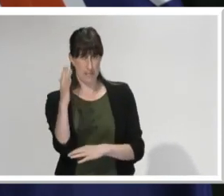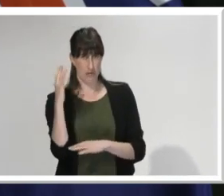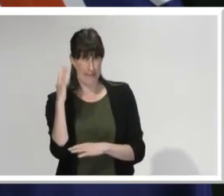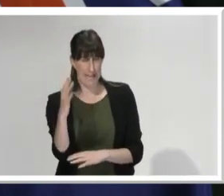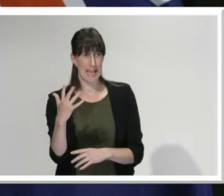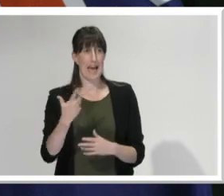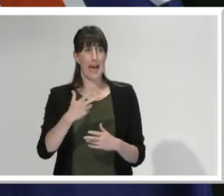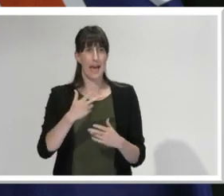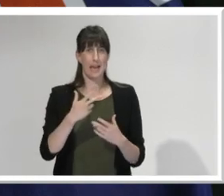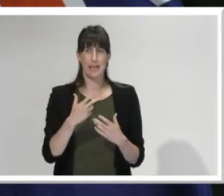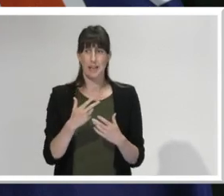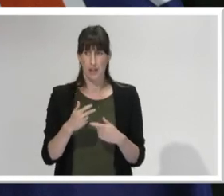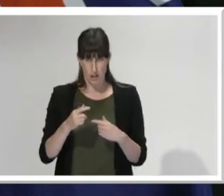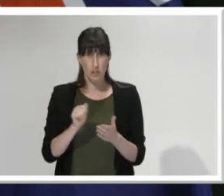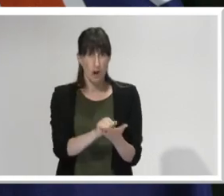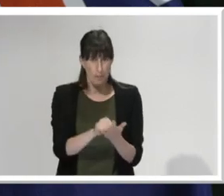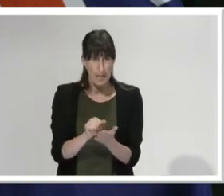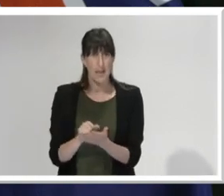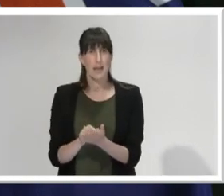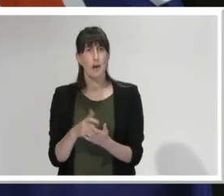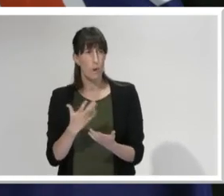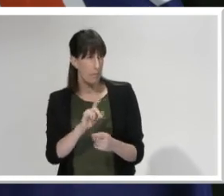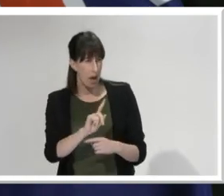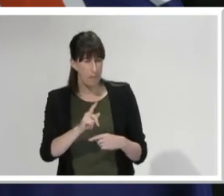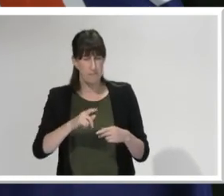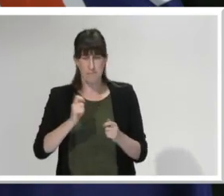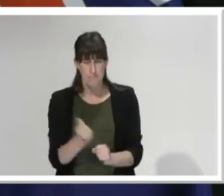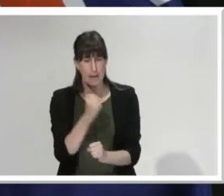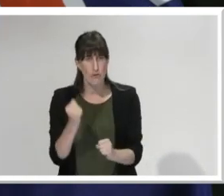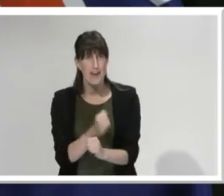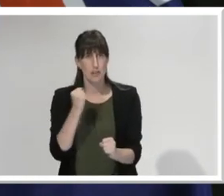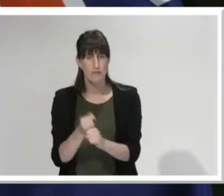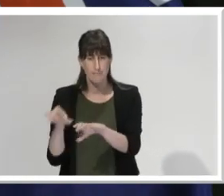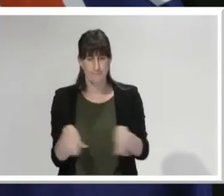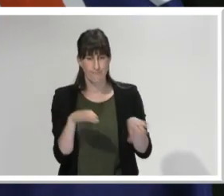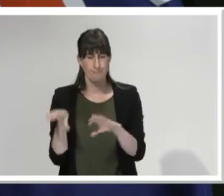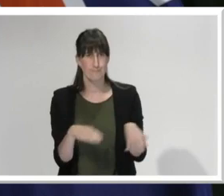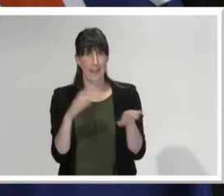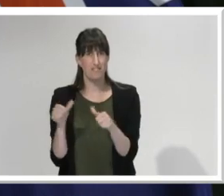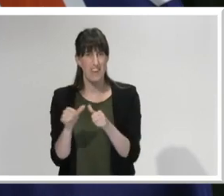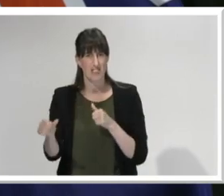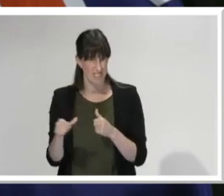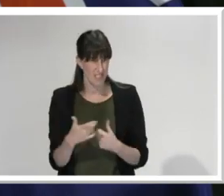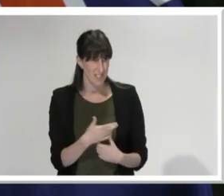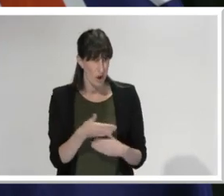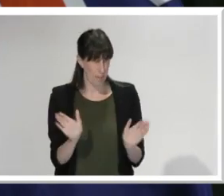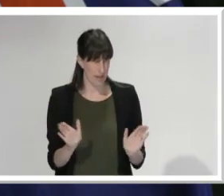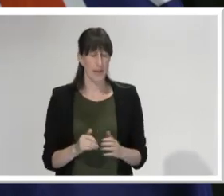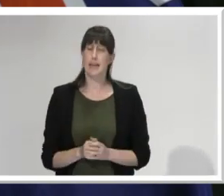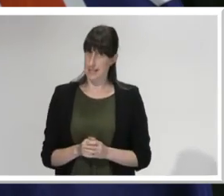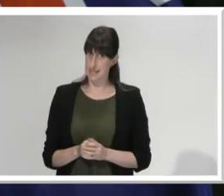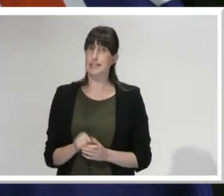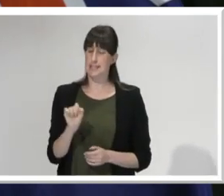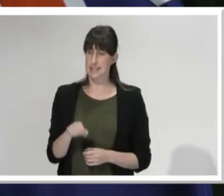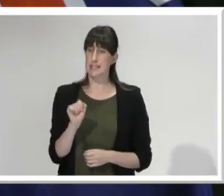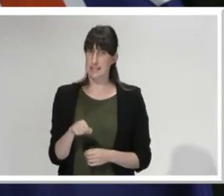of construction, Yes. Manufacturing workforce? Yes, so all of that comes back into play. We do have expectations,